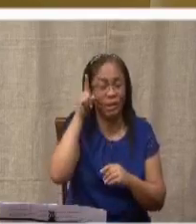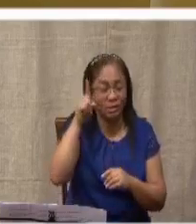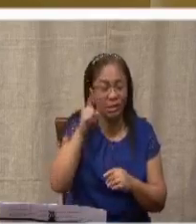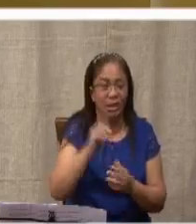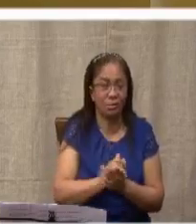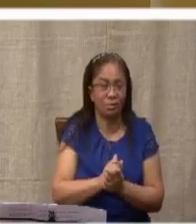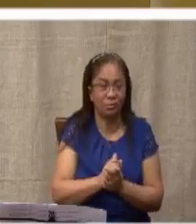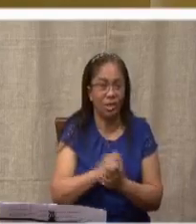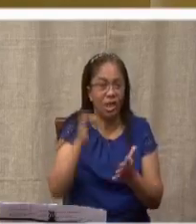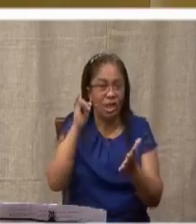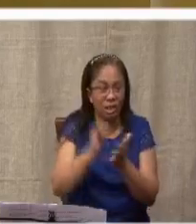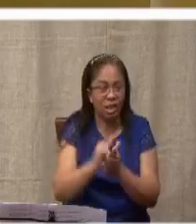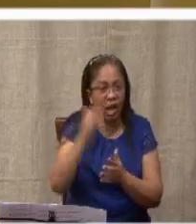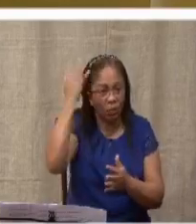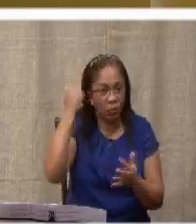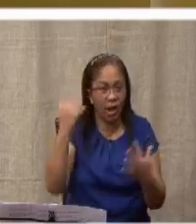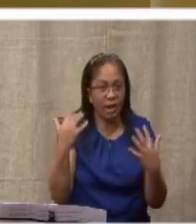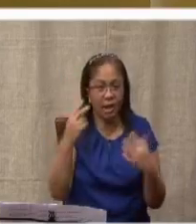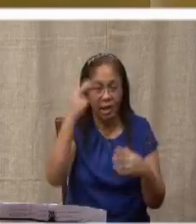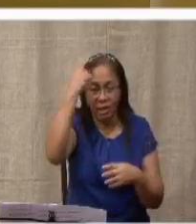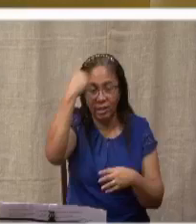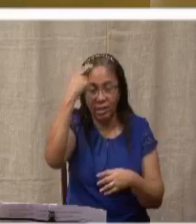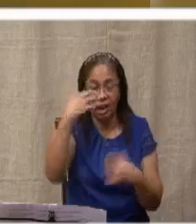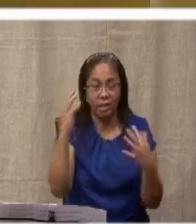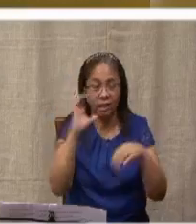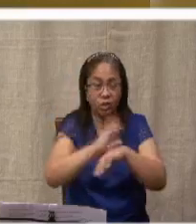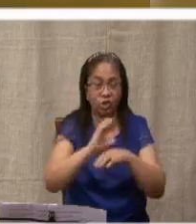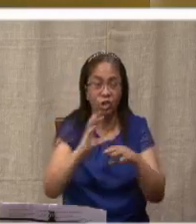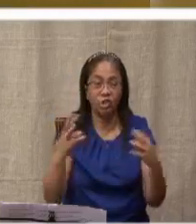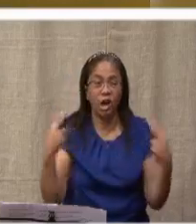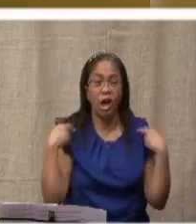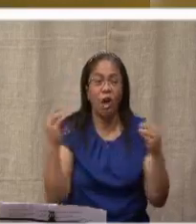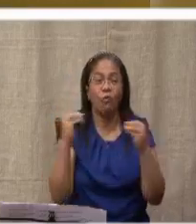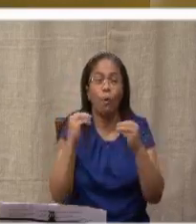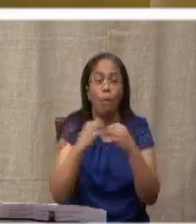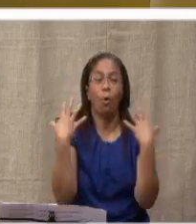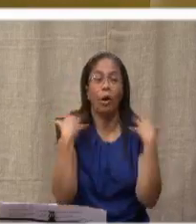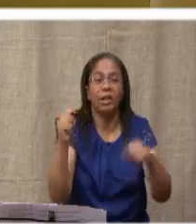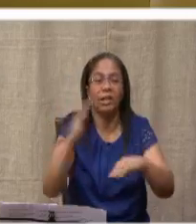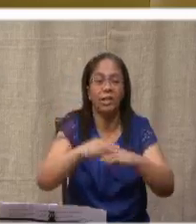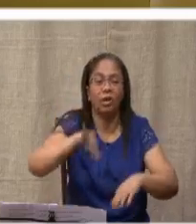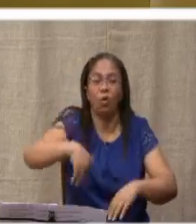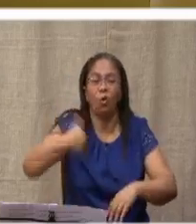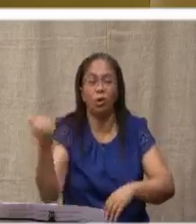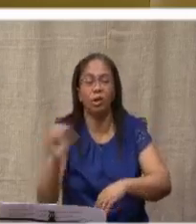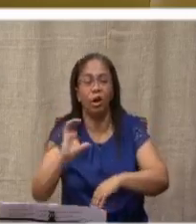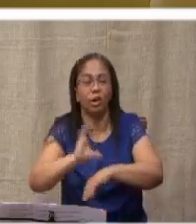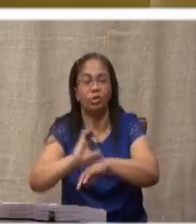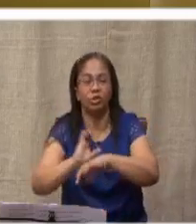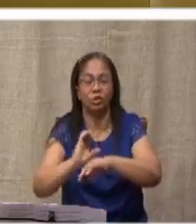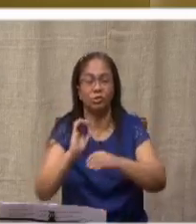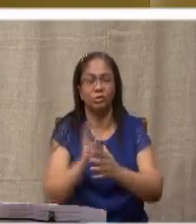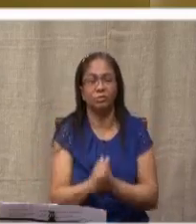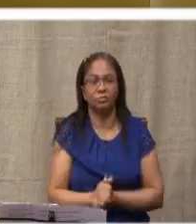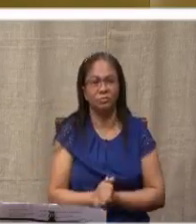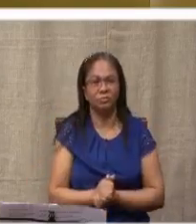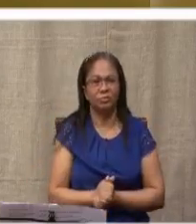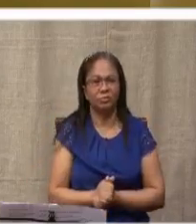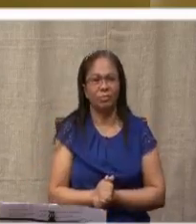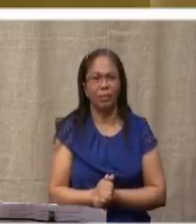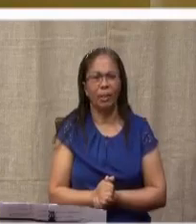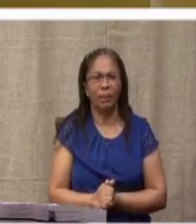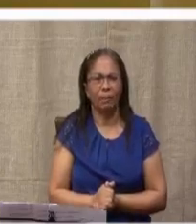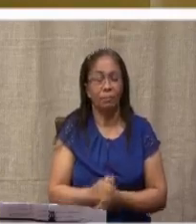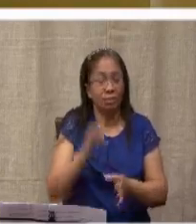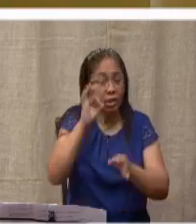catholic church has had more healings expressed than any of the other churches and your brothers and sisters if we